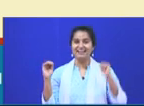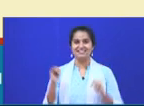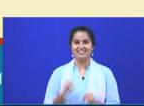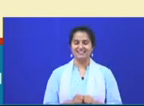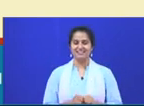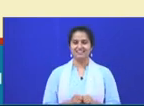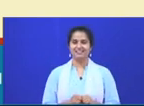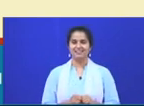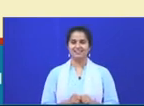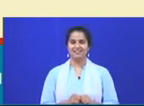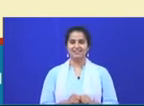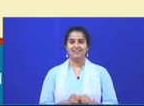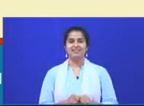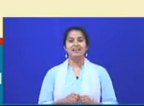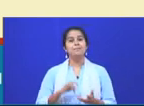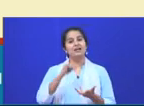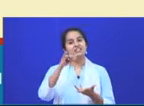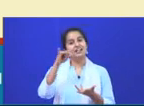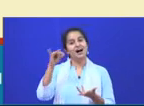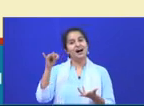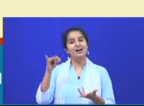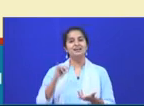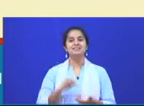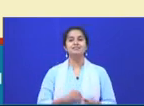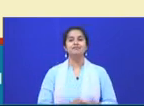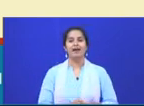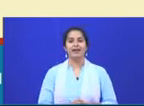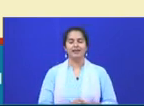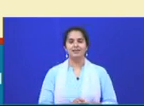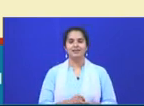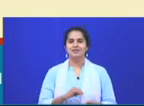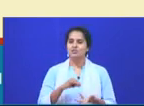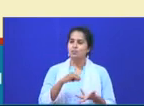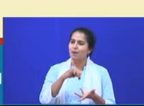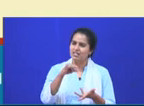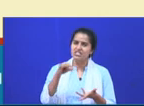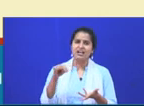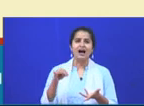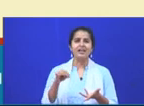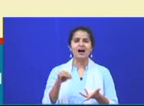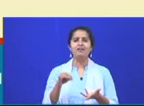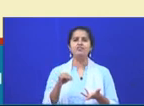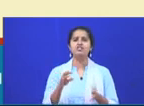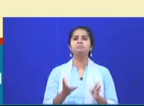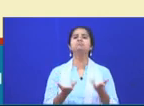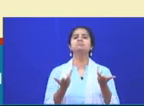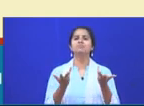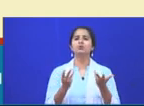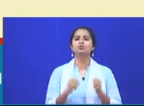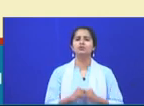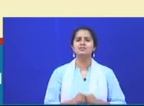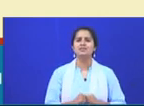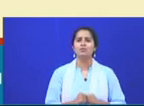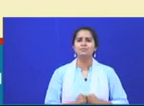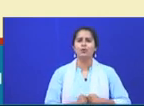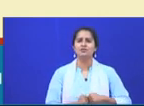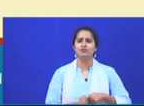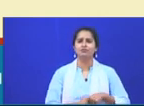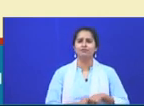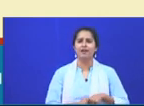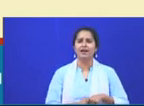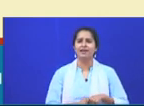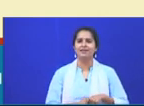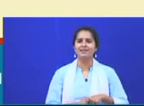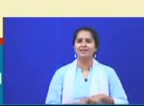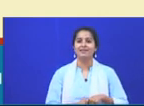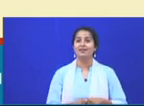dante asti. Then makshika is a fly. So makshikayaha visham, kutra asti, where is the poison